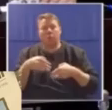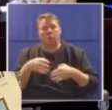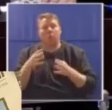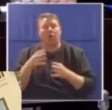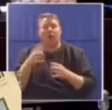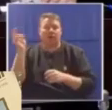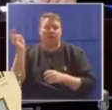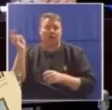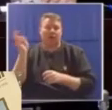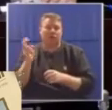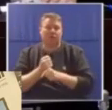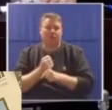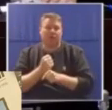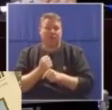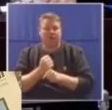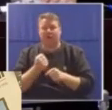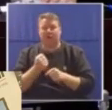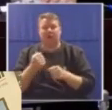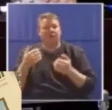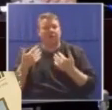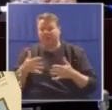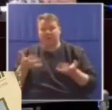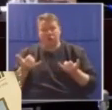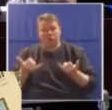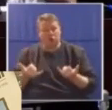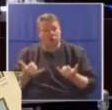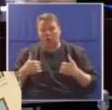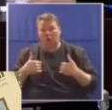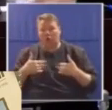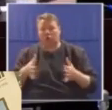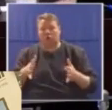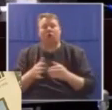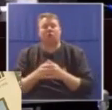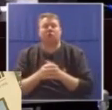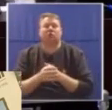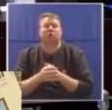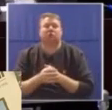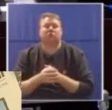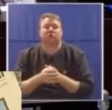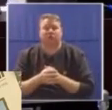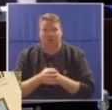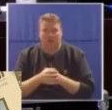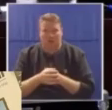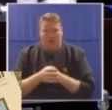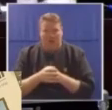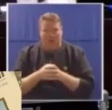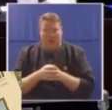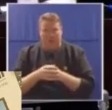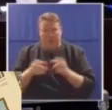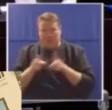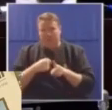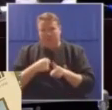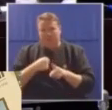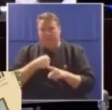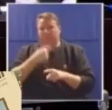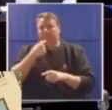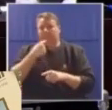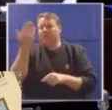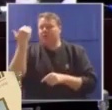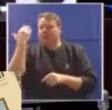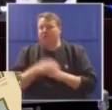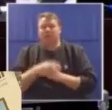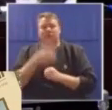now of a variety of sources. One of the things I also said in 2019,